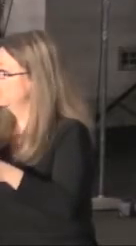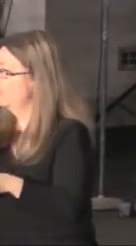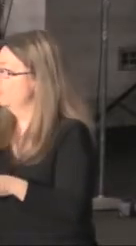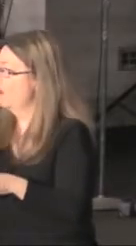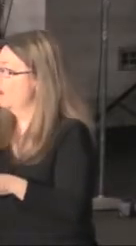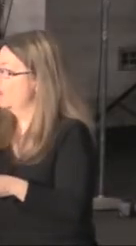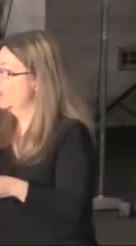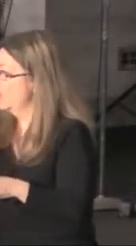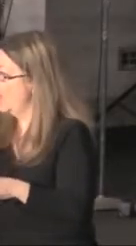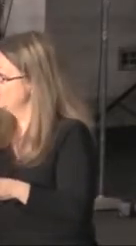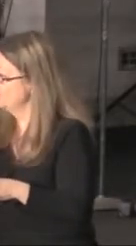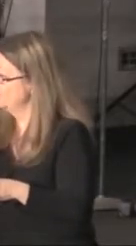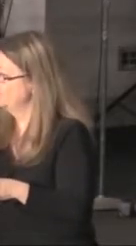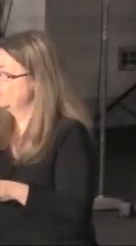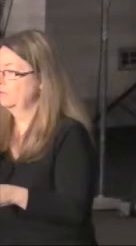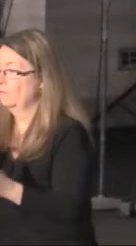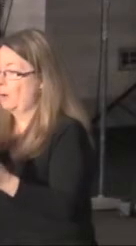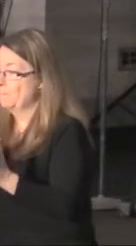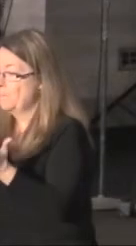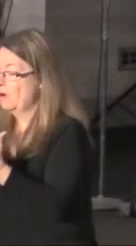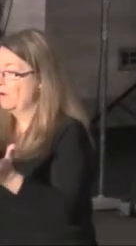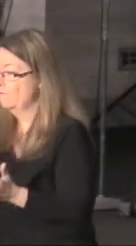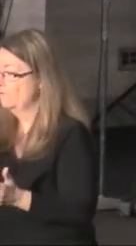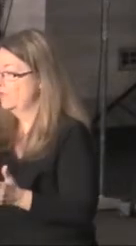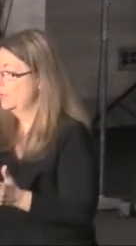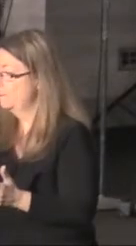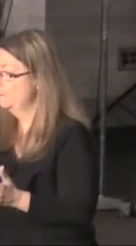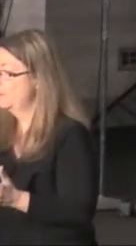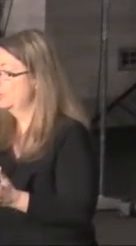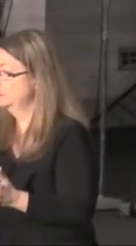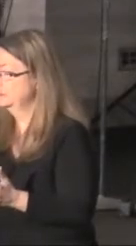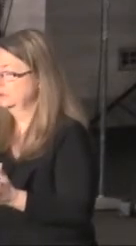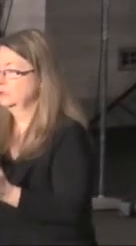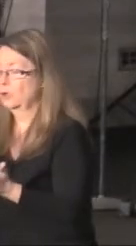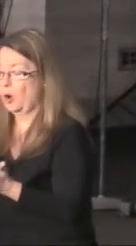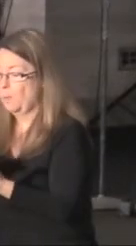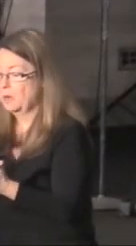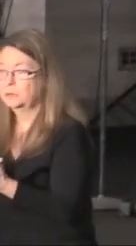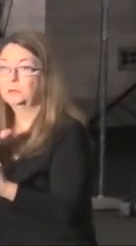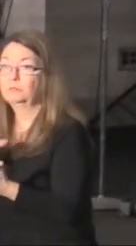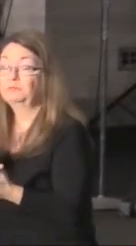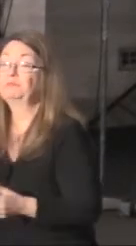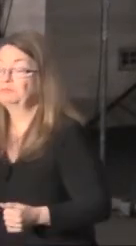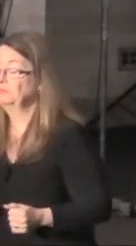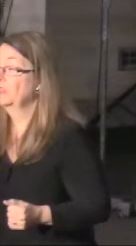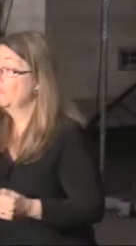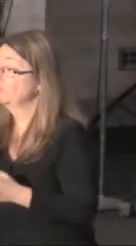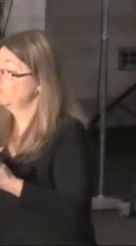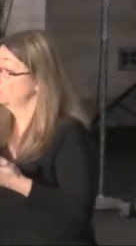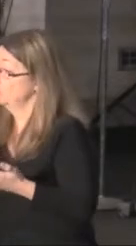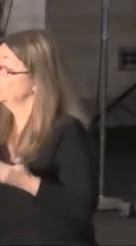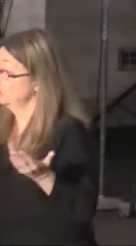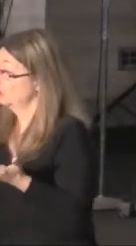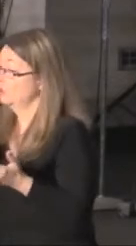throughout this week. And we are in the book of Philippians. And so if you have your Bibles, you can go ahead and turn there to the book of Philippians. If you were here last week, you will